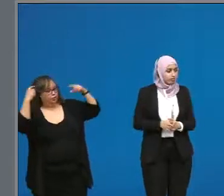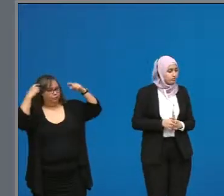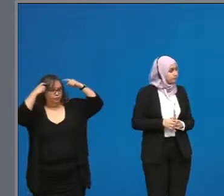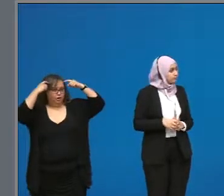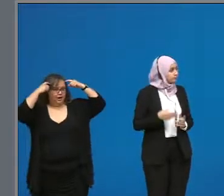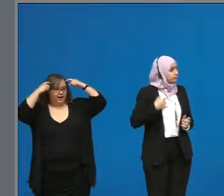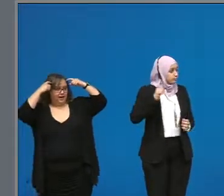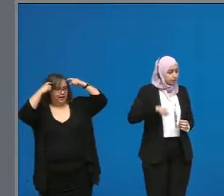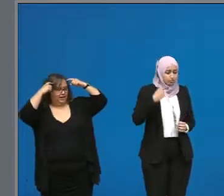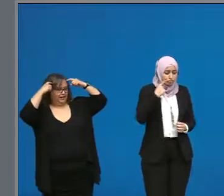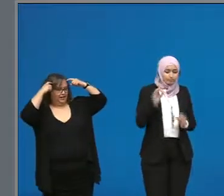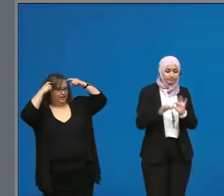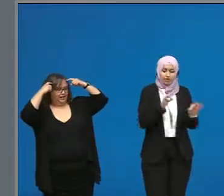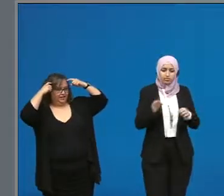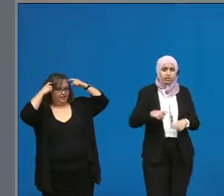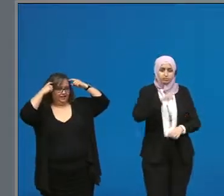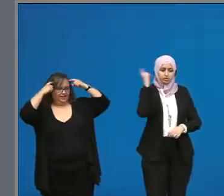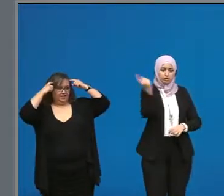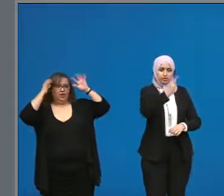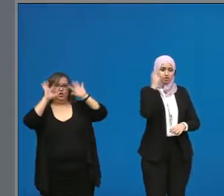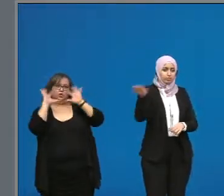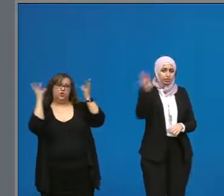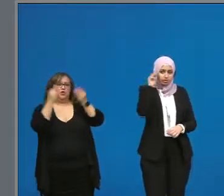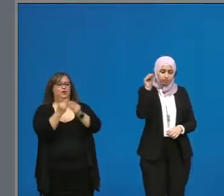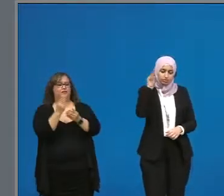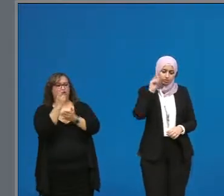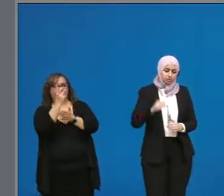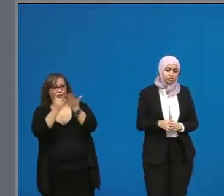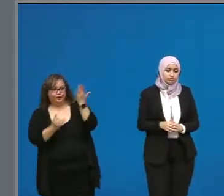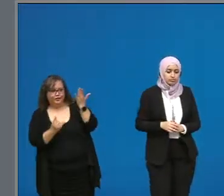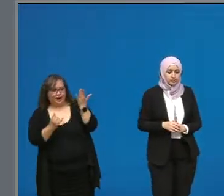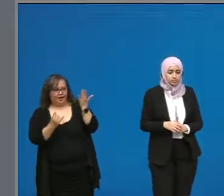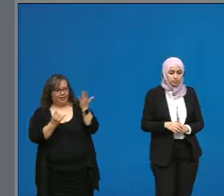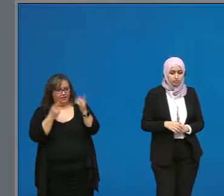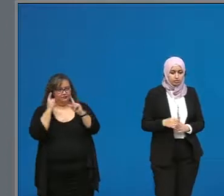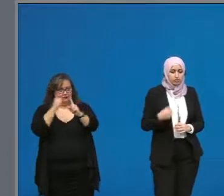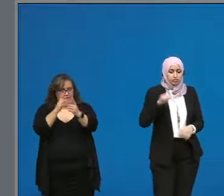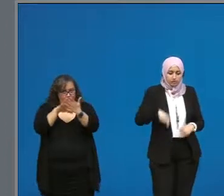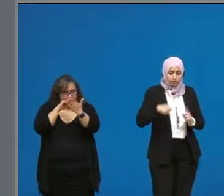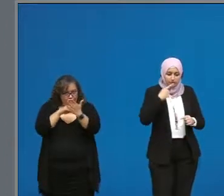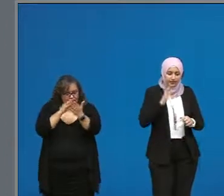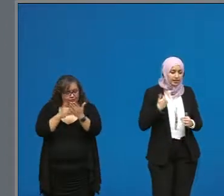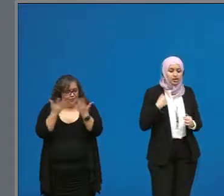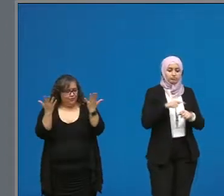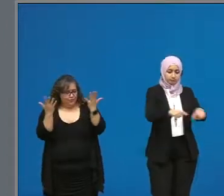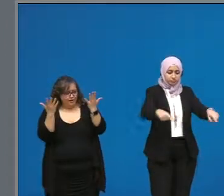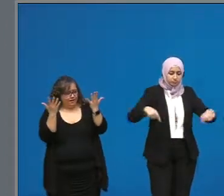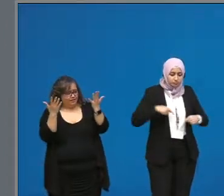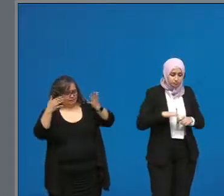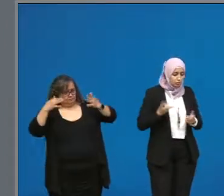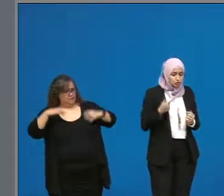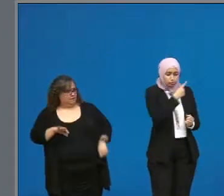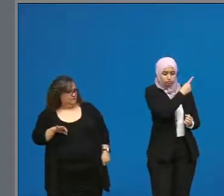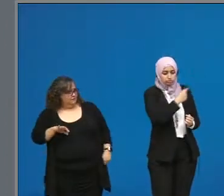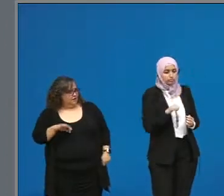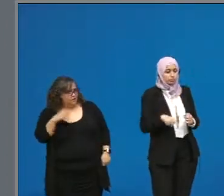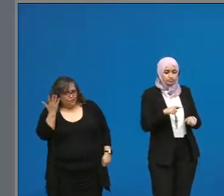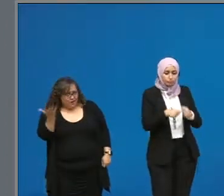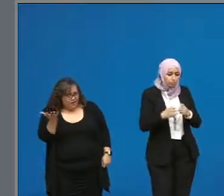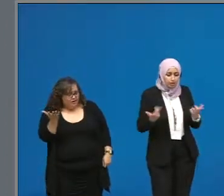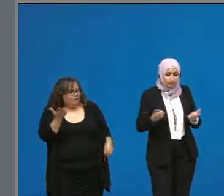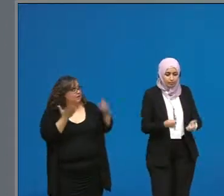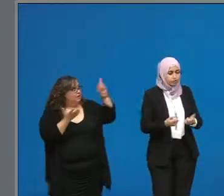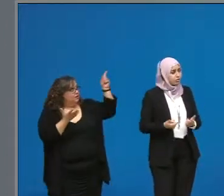this universal design for learning. What is it and why is it useful? Well, it's simply this. It's a framework. And it's a framework